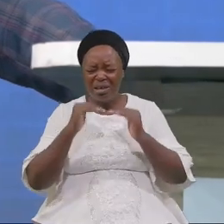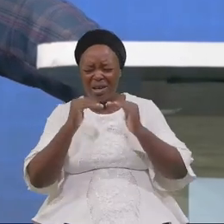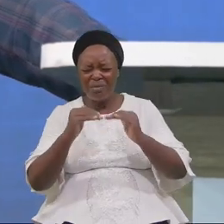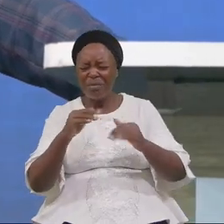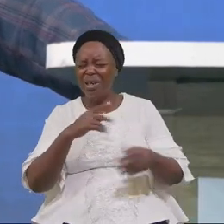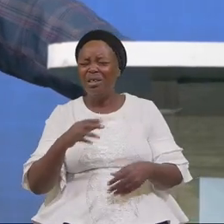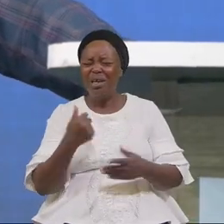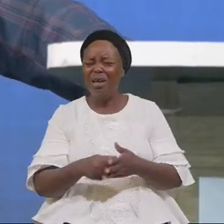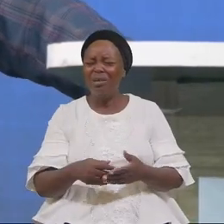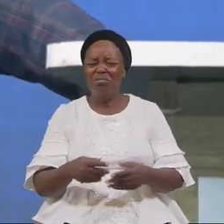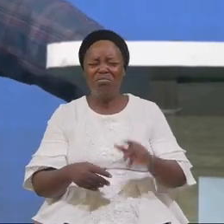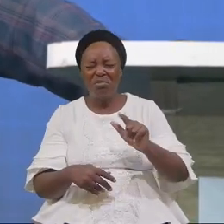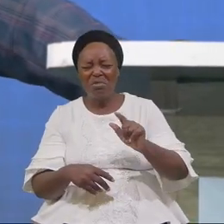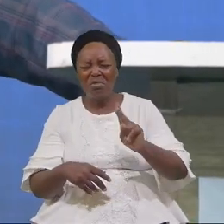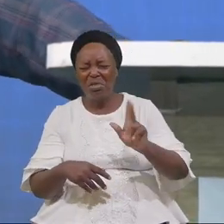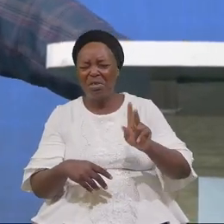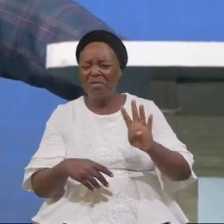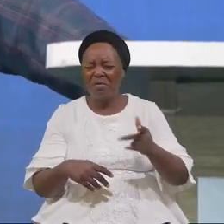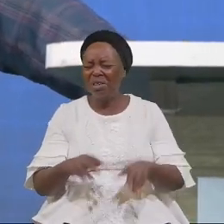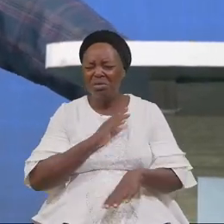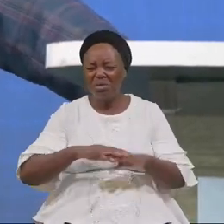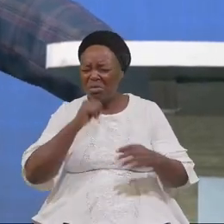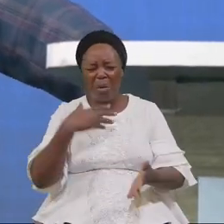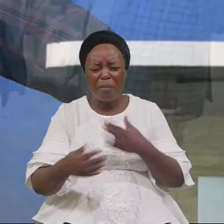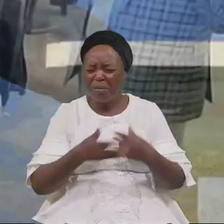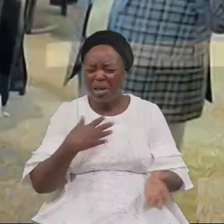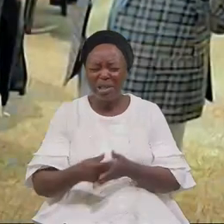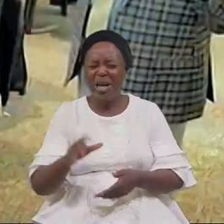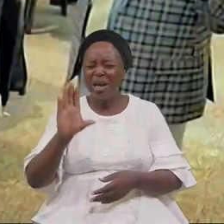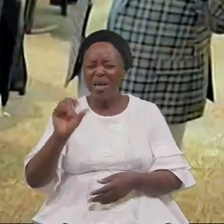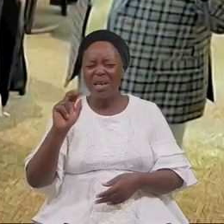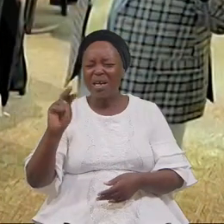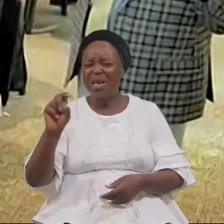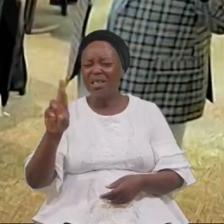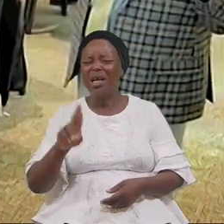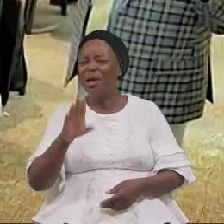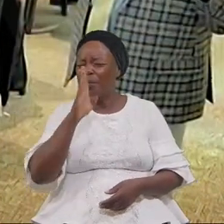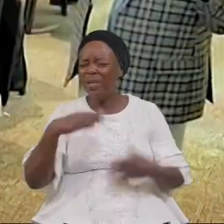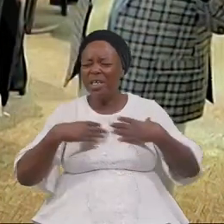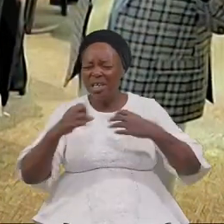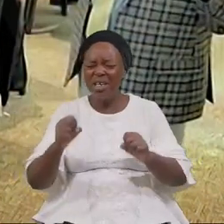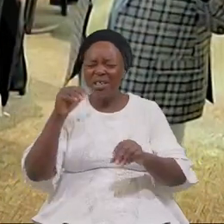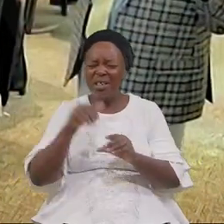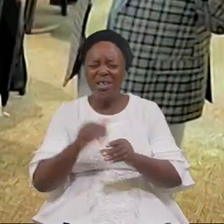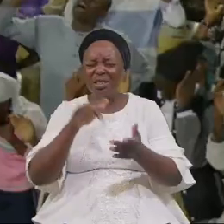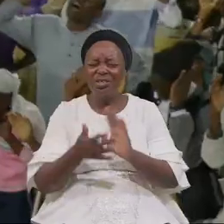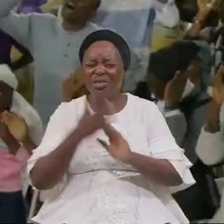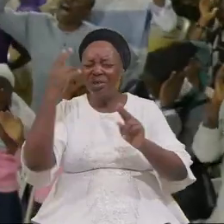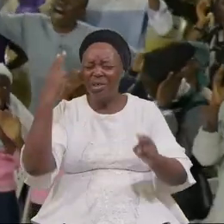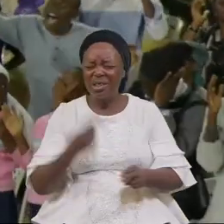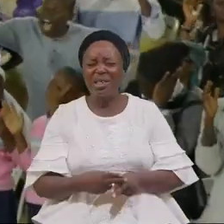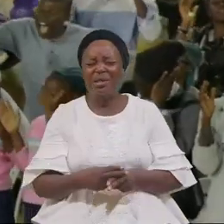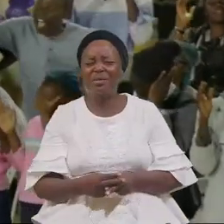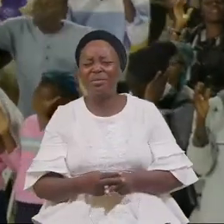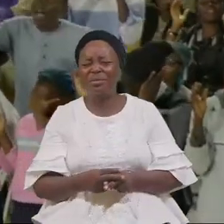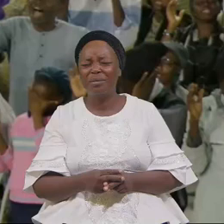stage three, or stage four, doesn't matter. Cancer, be healed in Jesus' name.